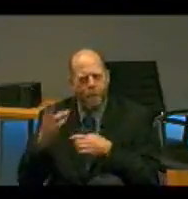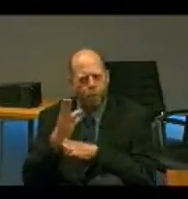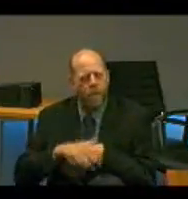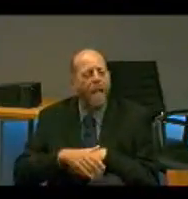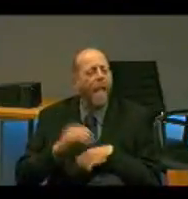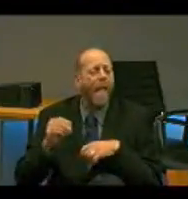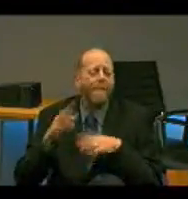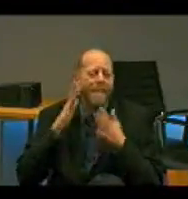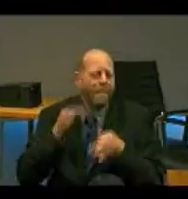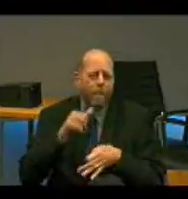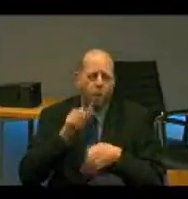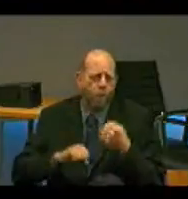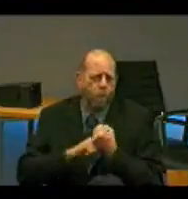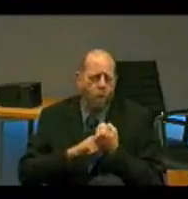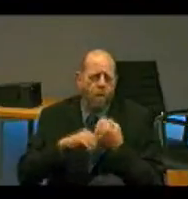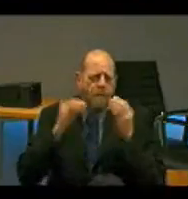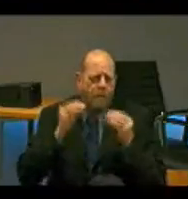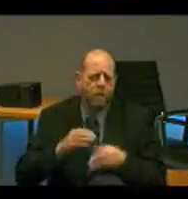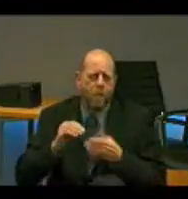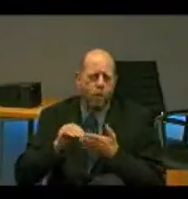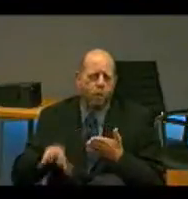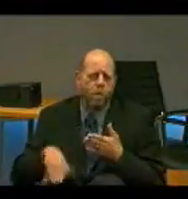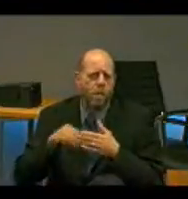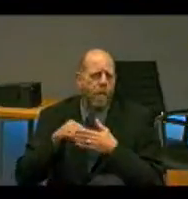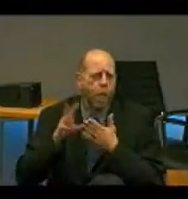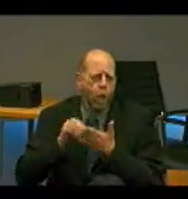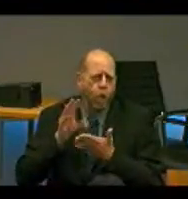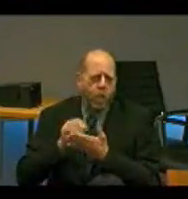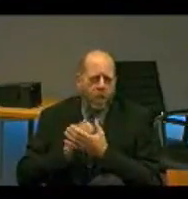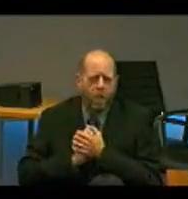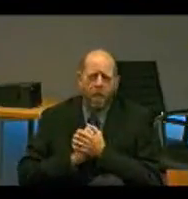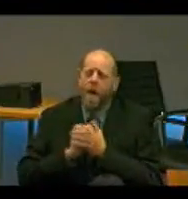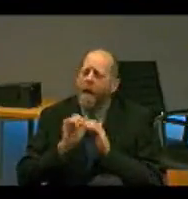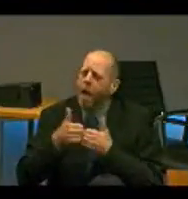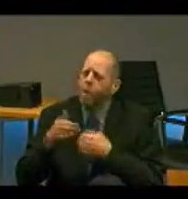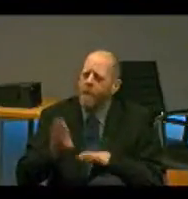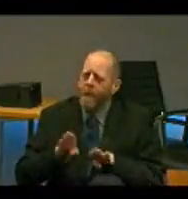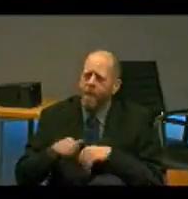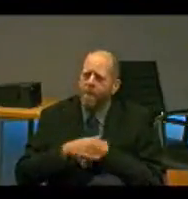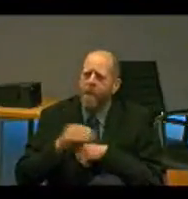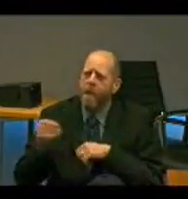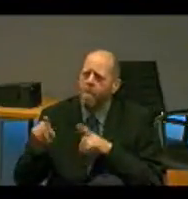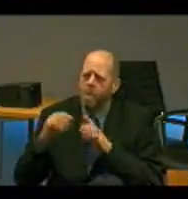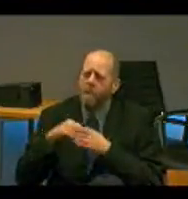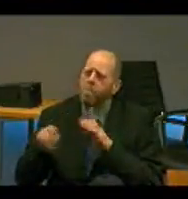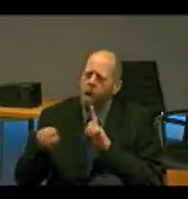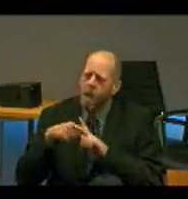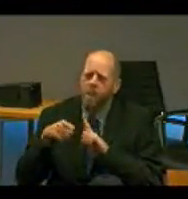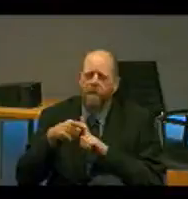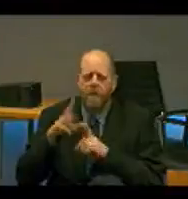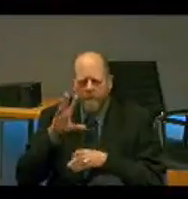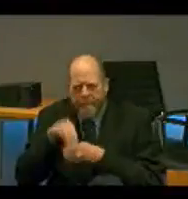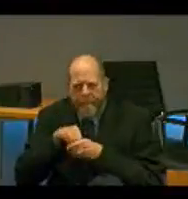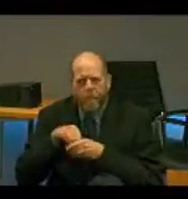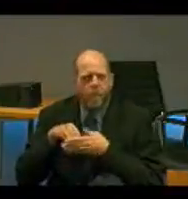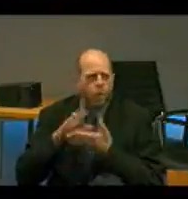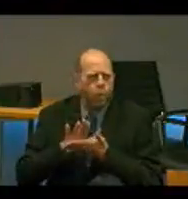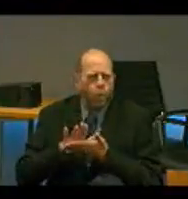they certainly do not support teachers and students in learning how to behave and positively engage in